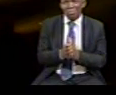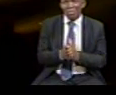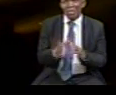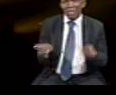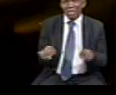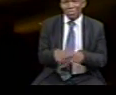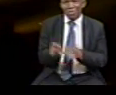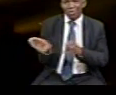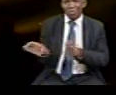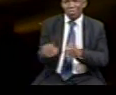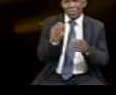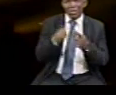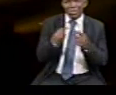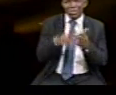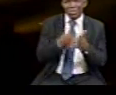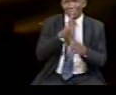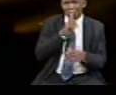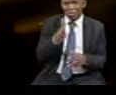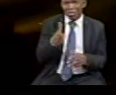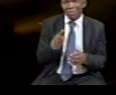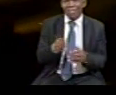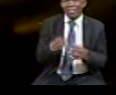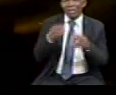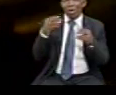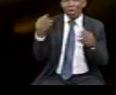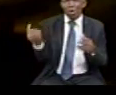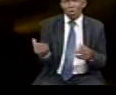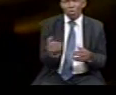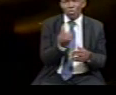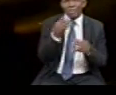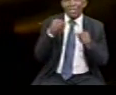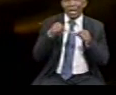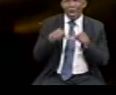to this truth in Jesus, unmovable, always abounding in